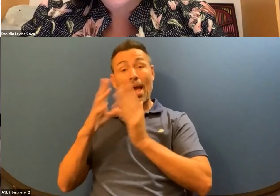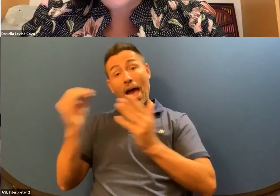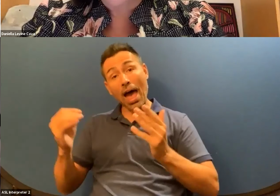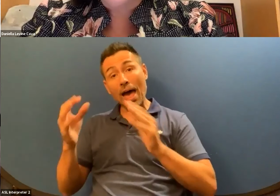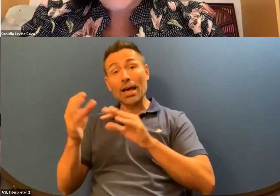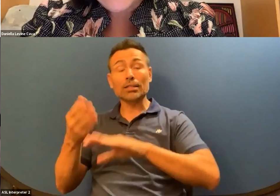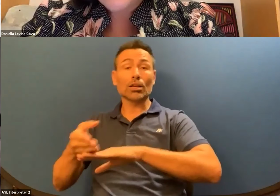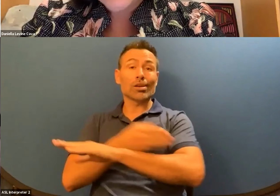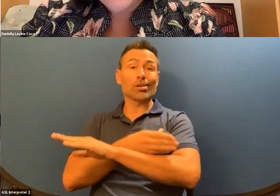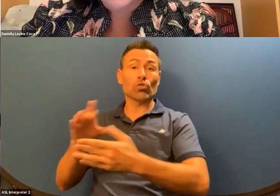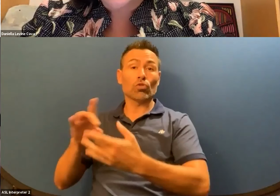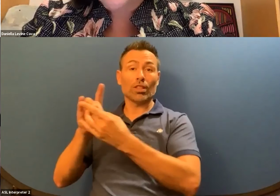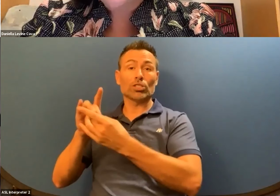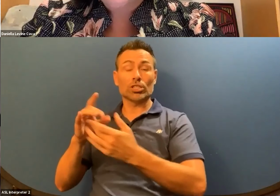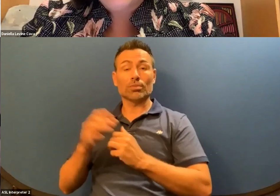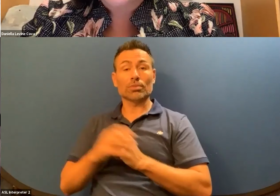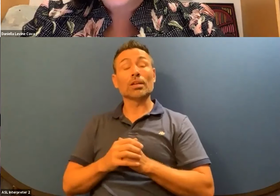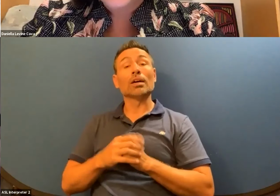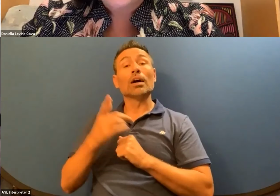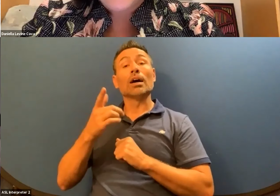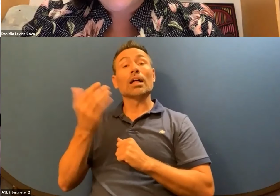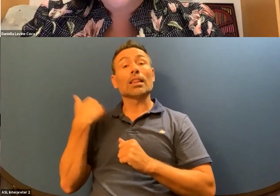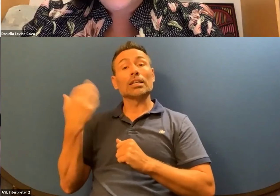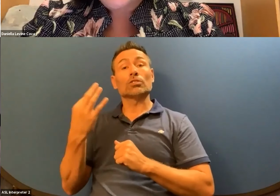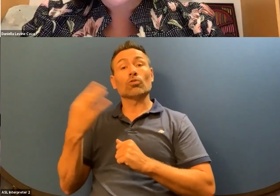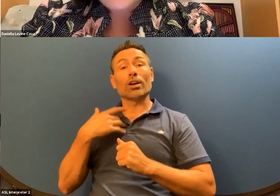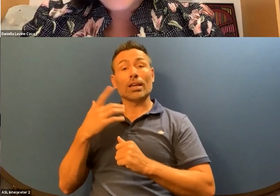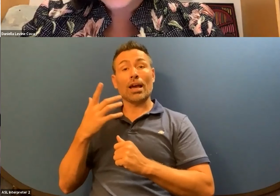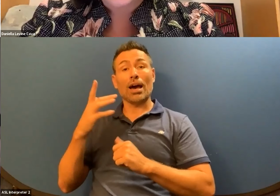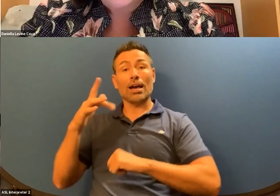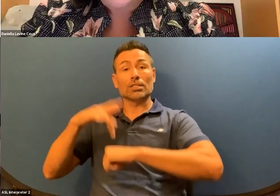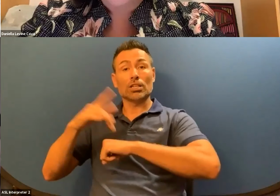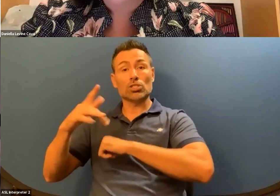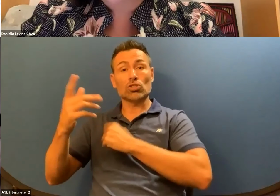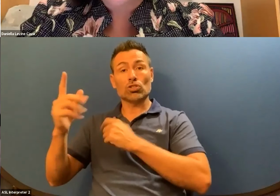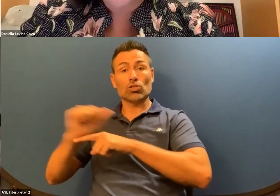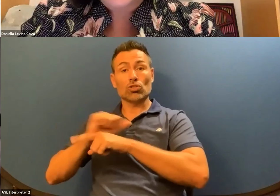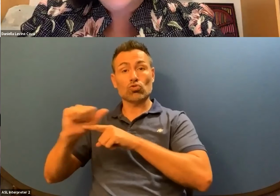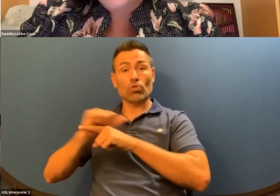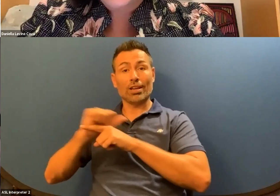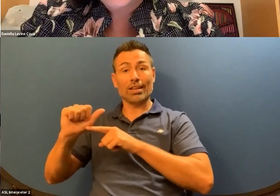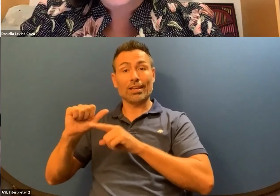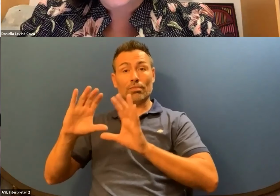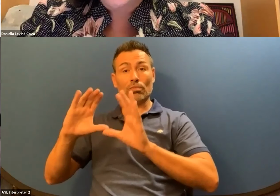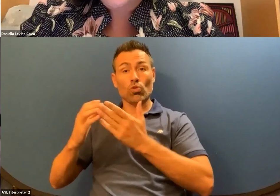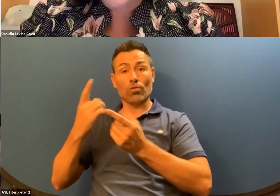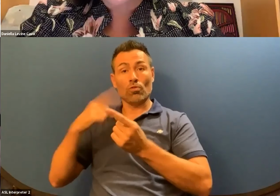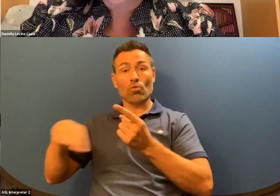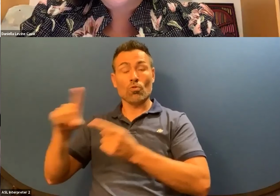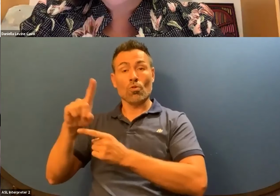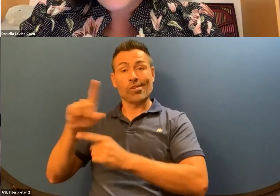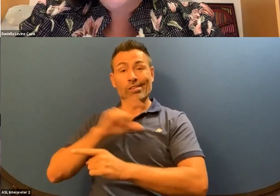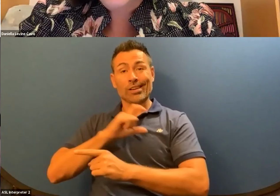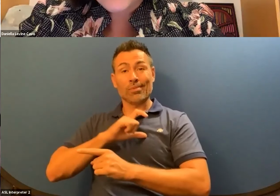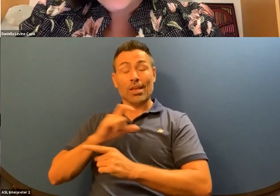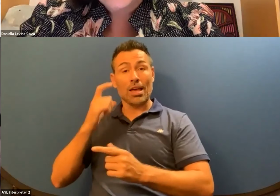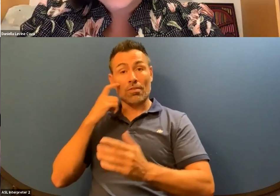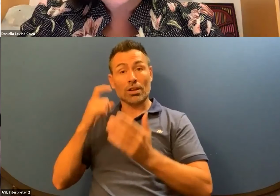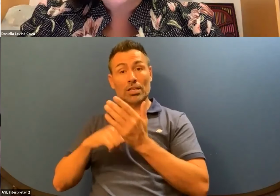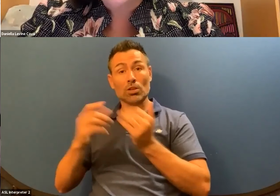visit at the Training Bureau and learn that we truly have nationally recognizable